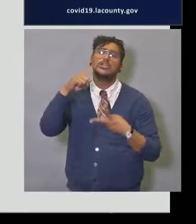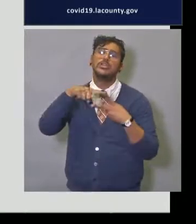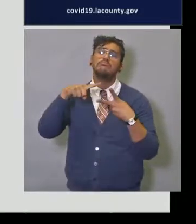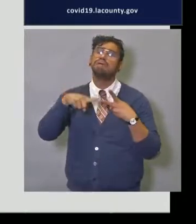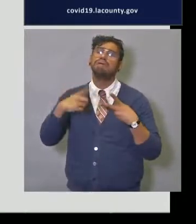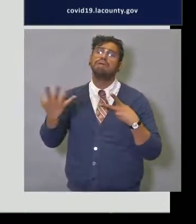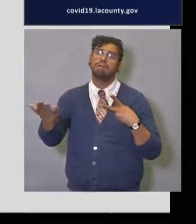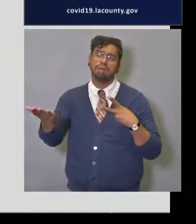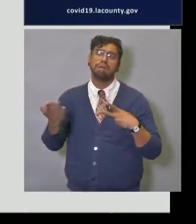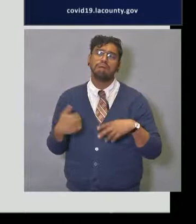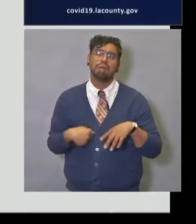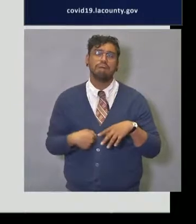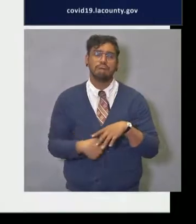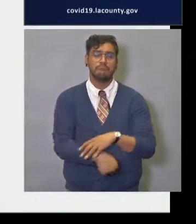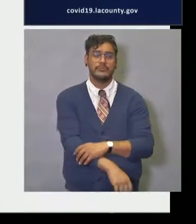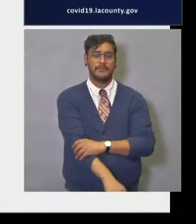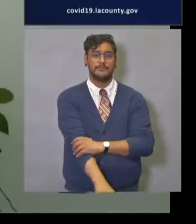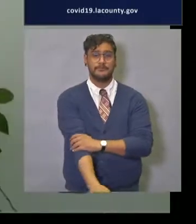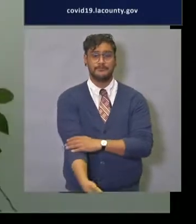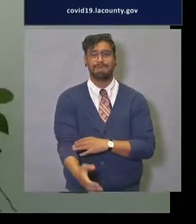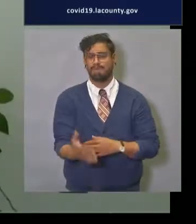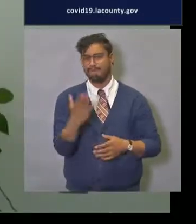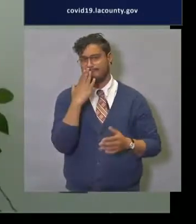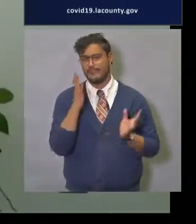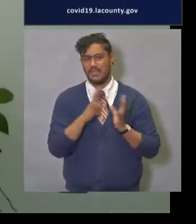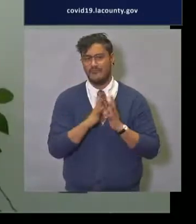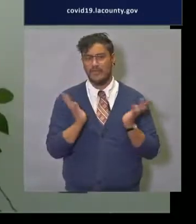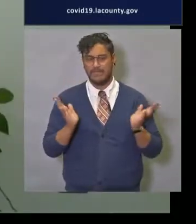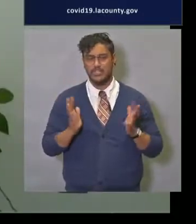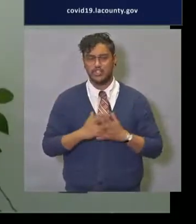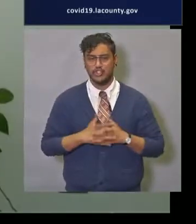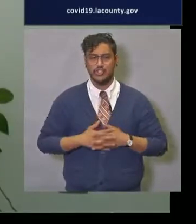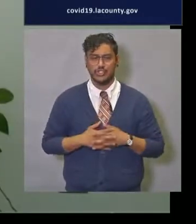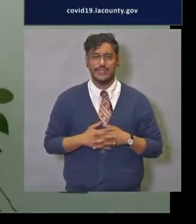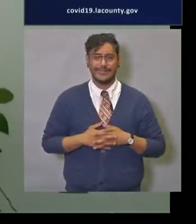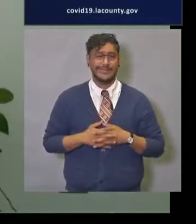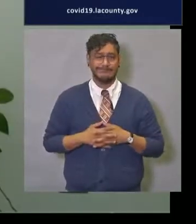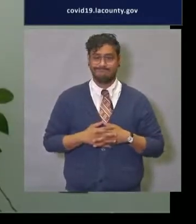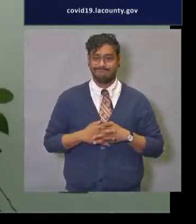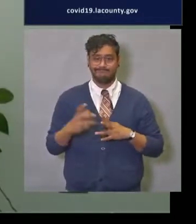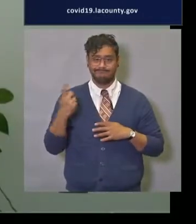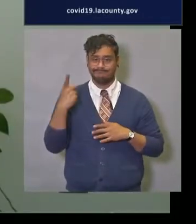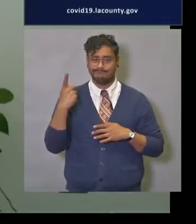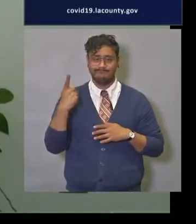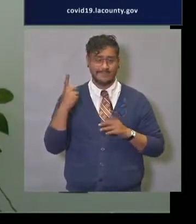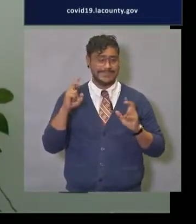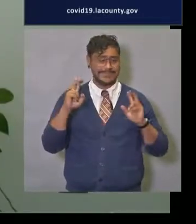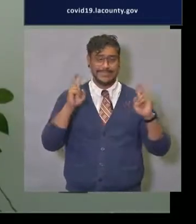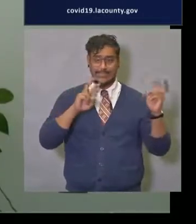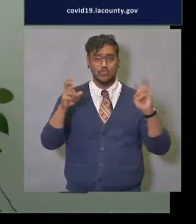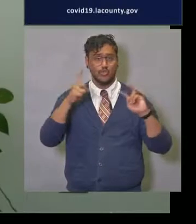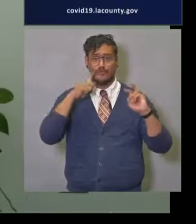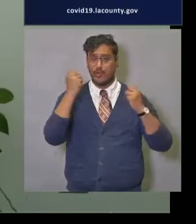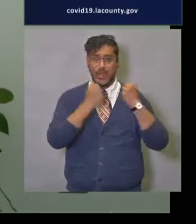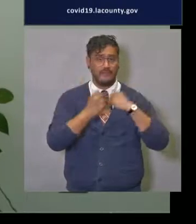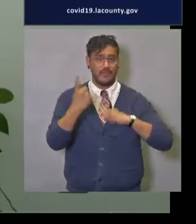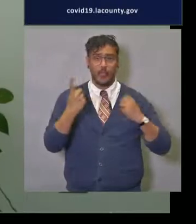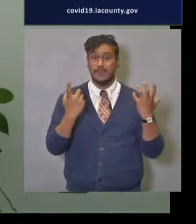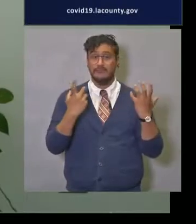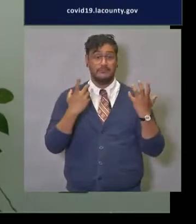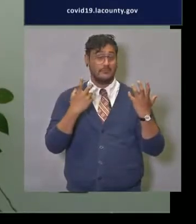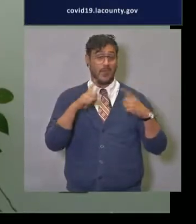pharmacies. Yeah, thanks a lot. I mean, this remains a huge issue for everyone, in times of